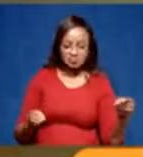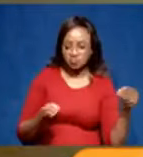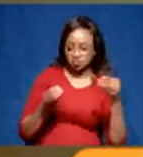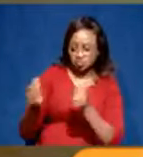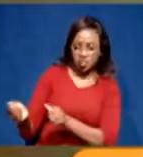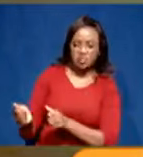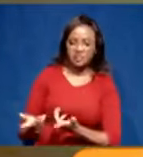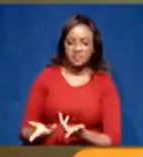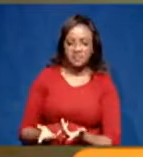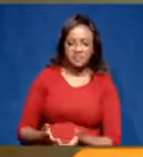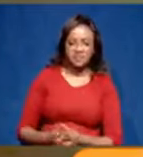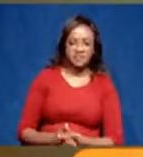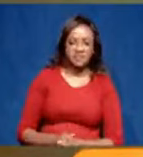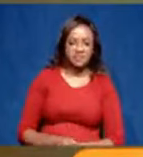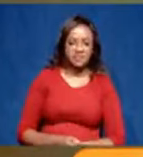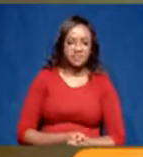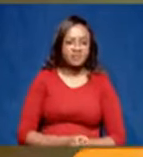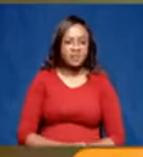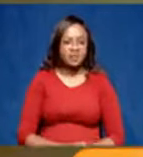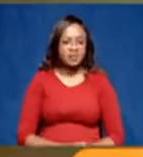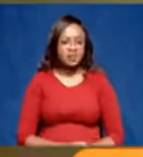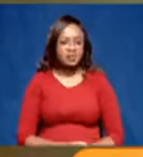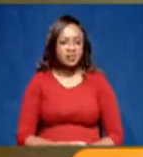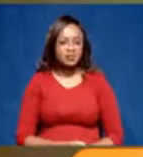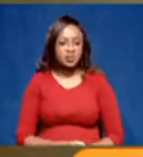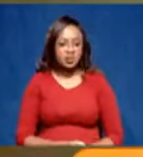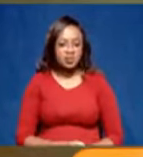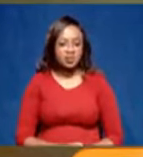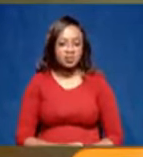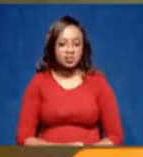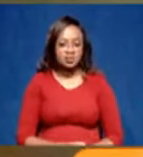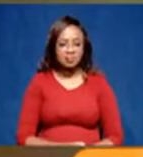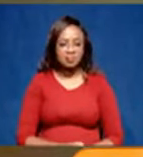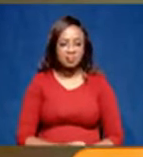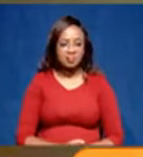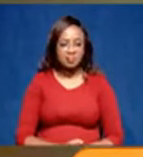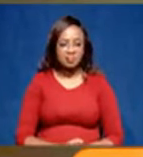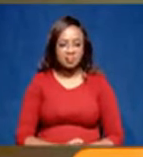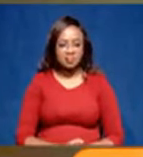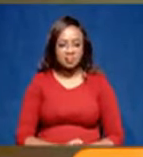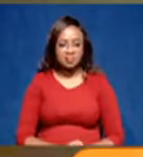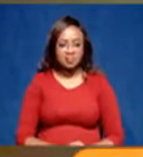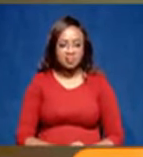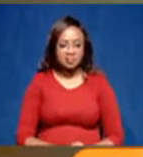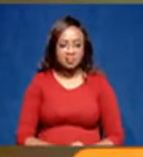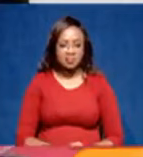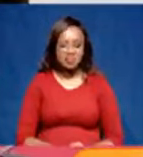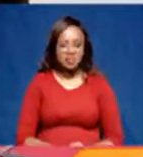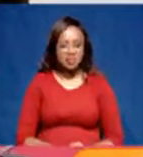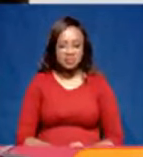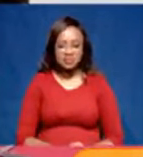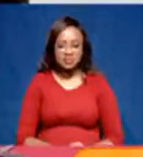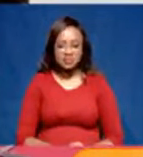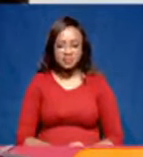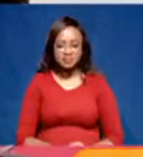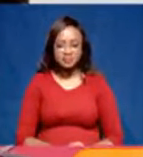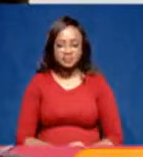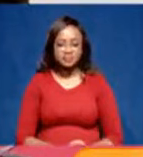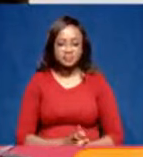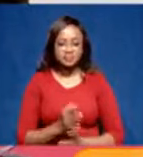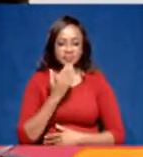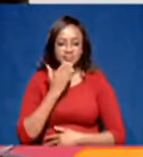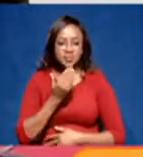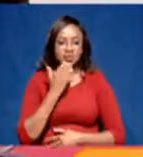problem is it solving? How much better will it be? What gaps does it fill from NHIF? Thank you very much, Yvonne